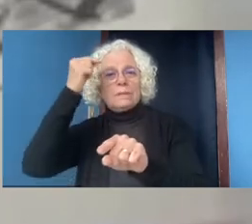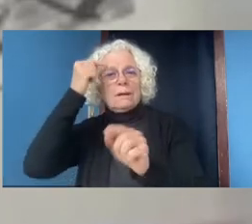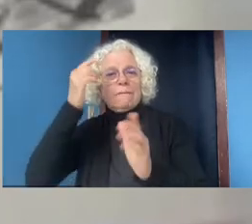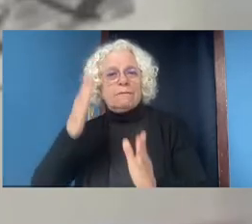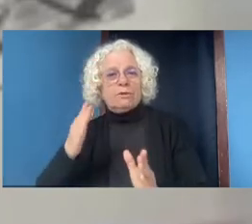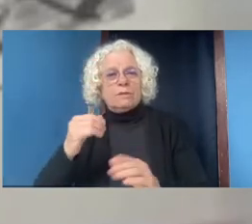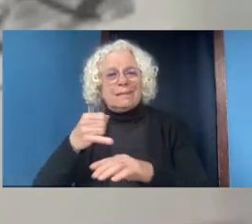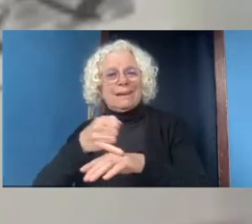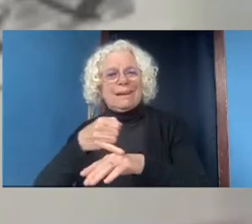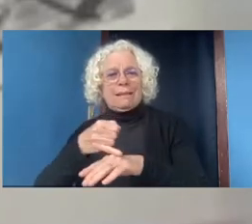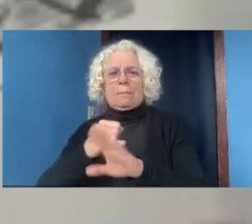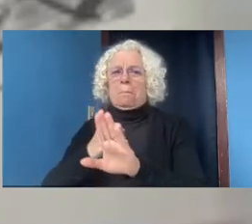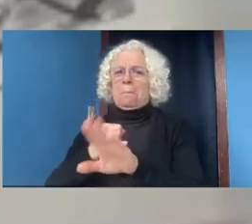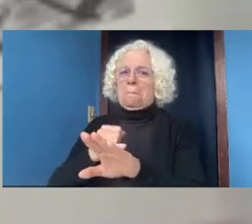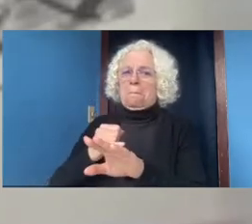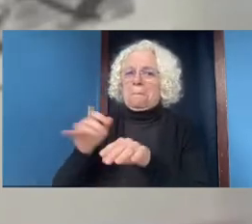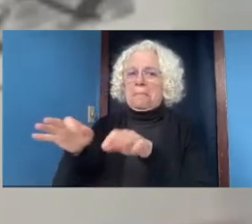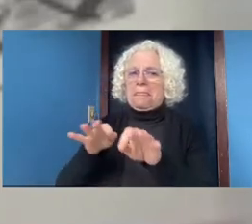about Governor's Island.